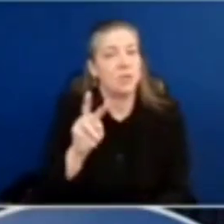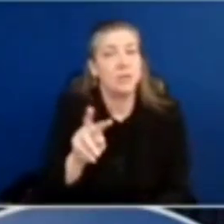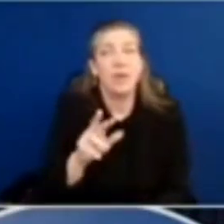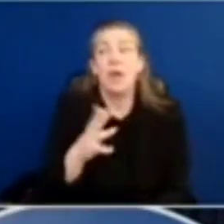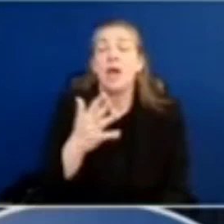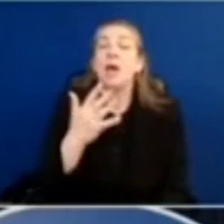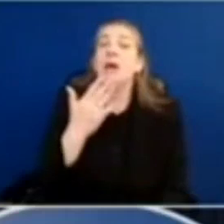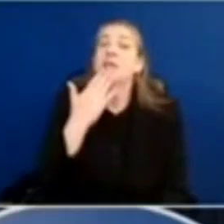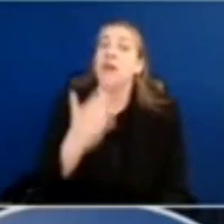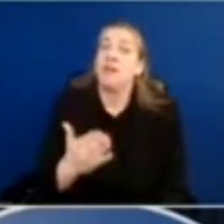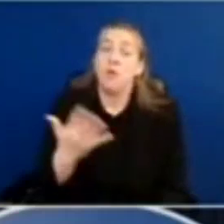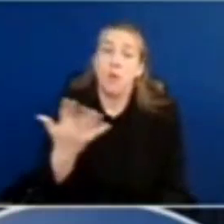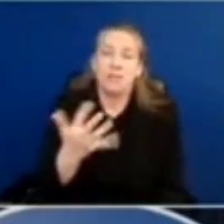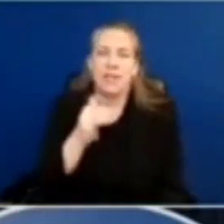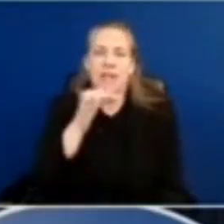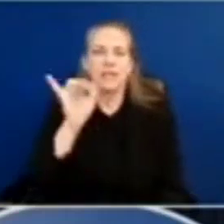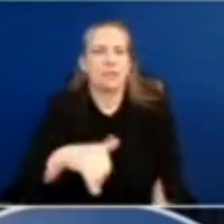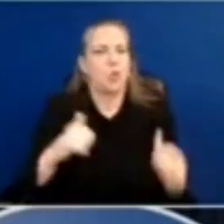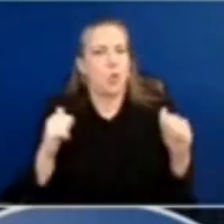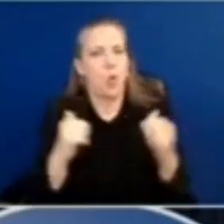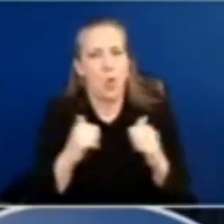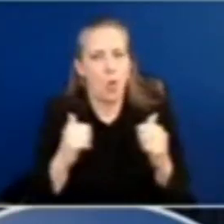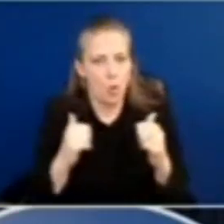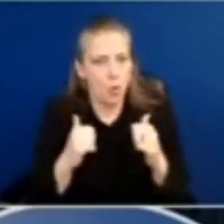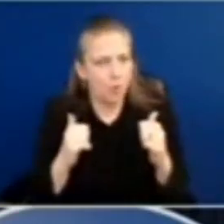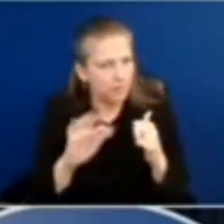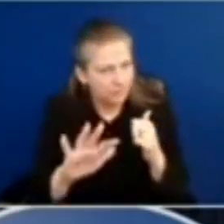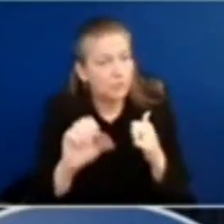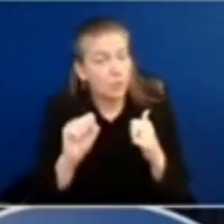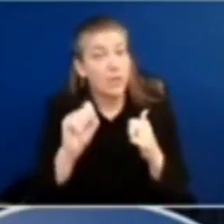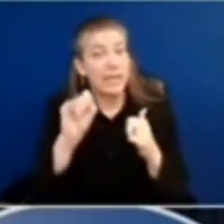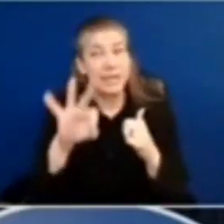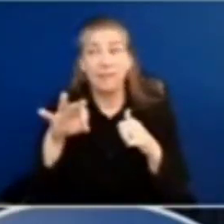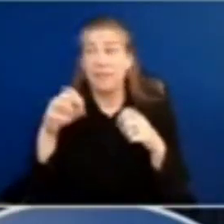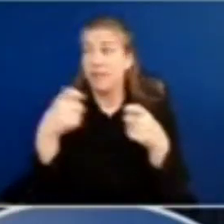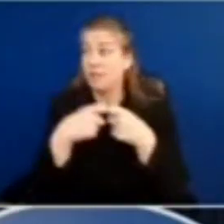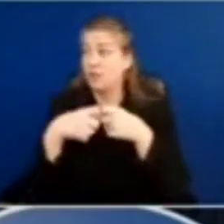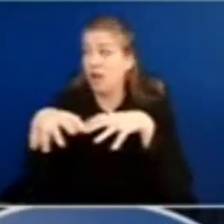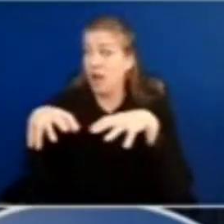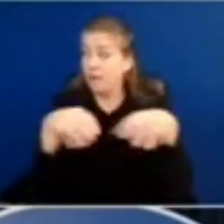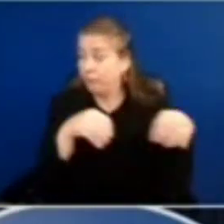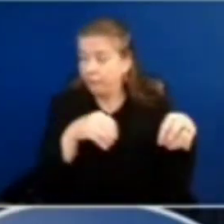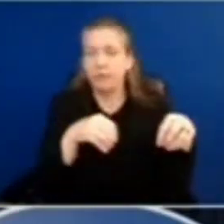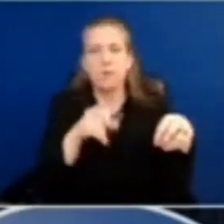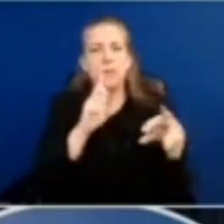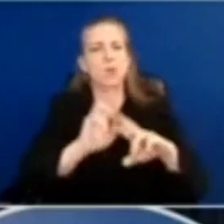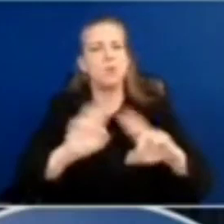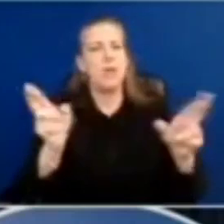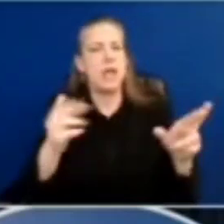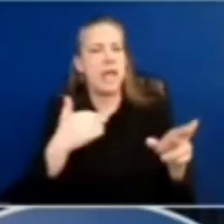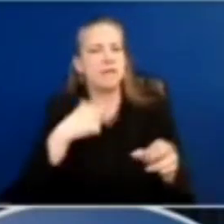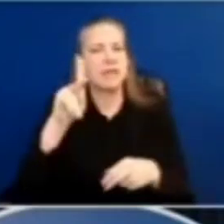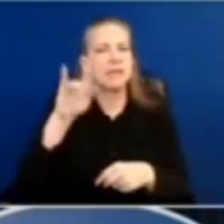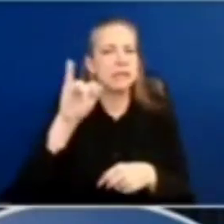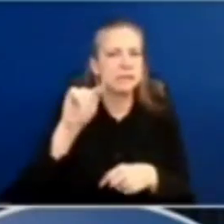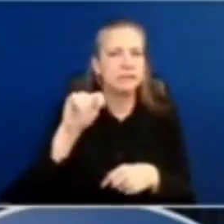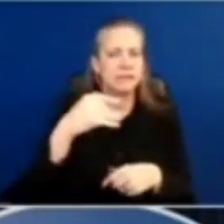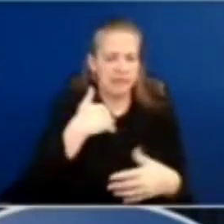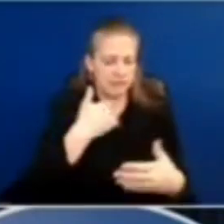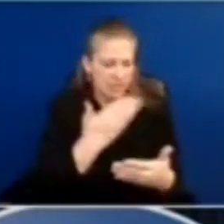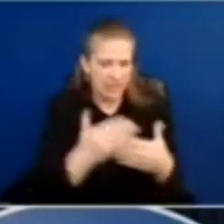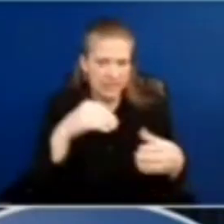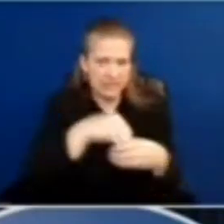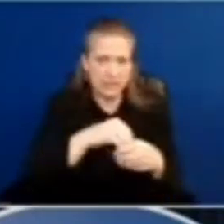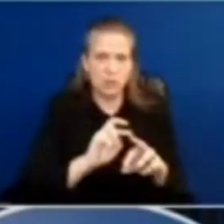potentially lose power. So make sure you have your kit in your house prepared with anything that you will need. Storm moves from